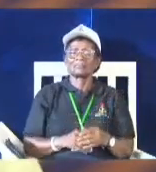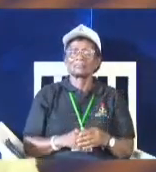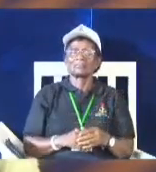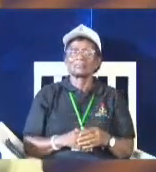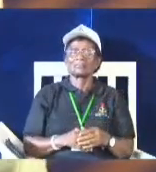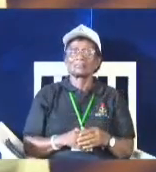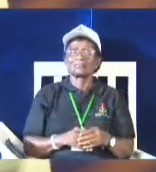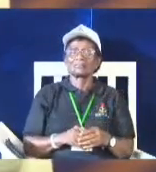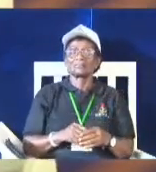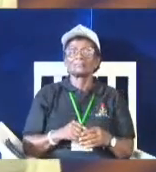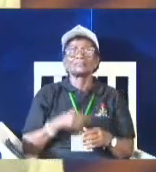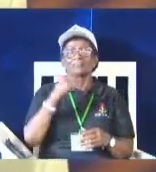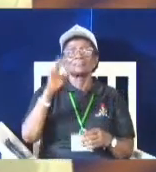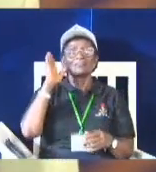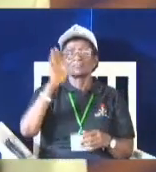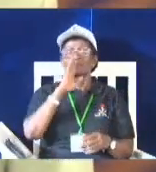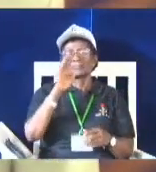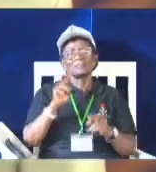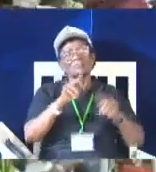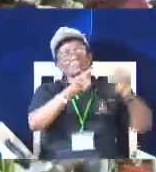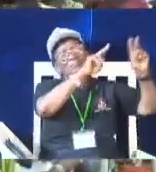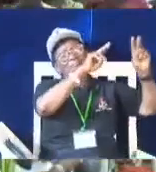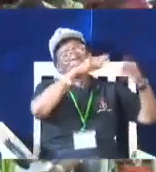who will be moving mountains.